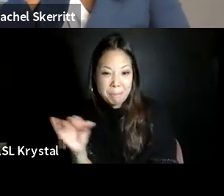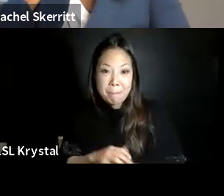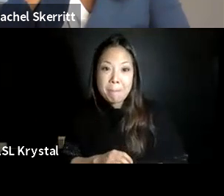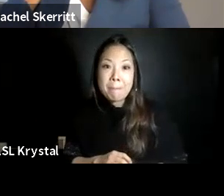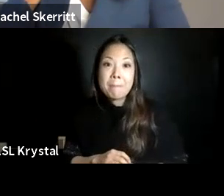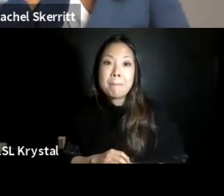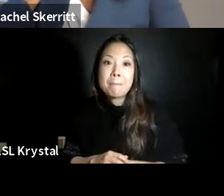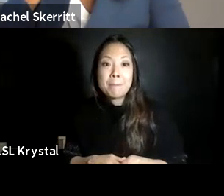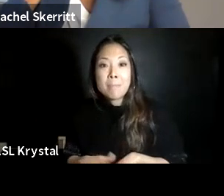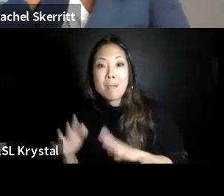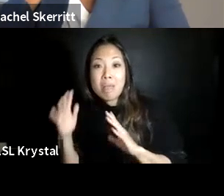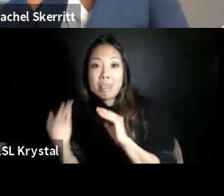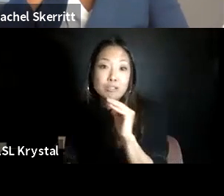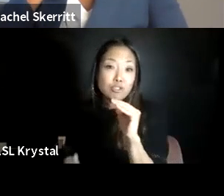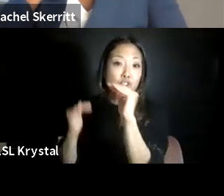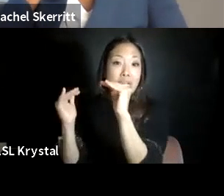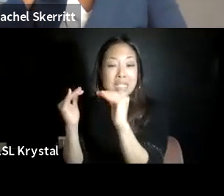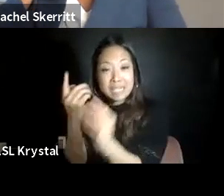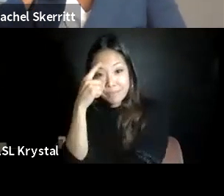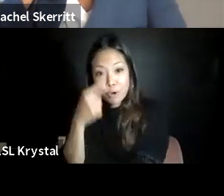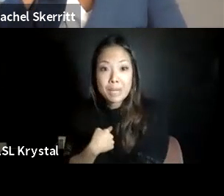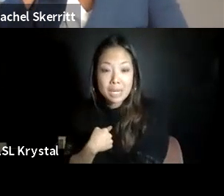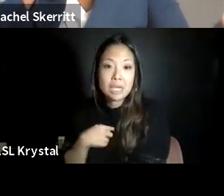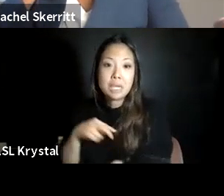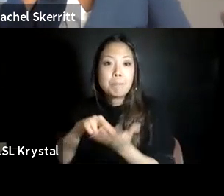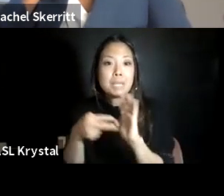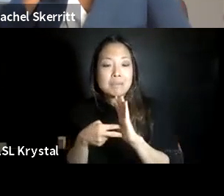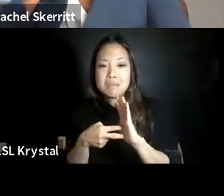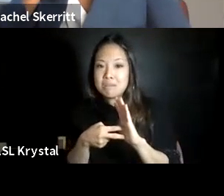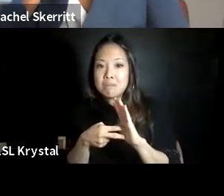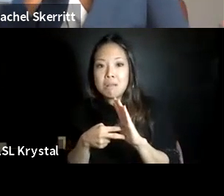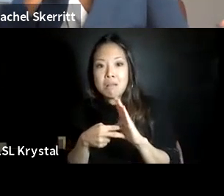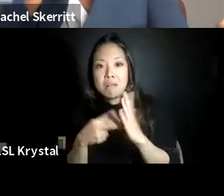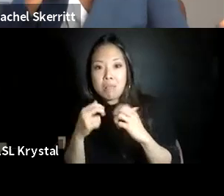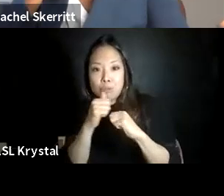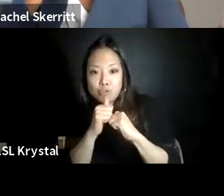breaking down the structures that